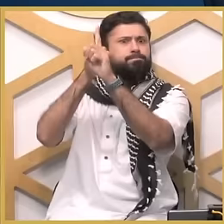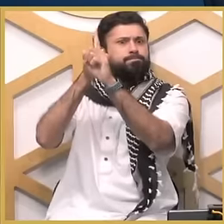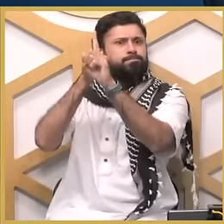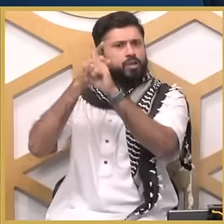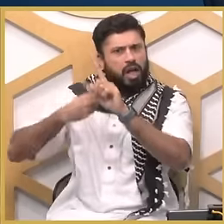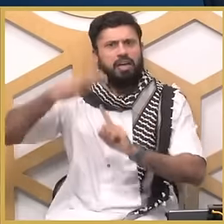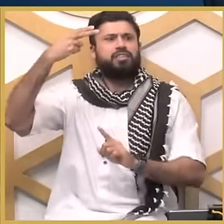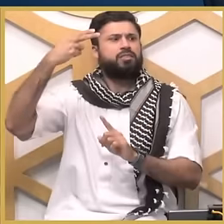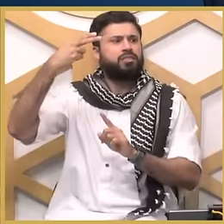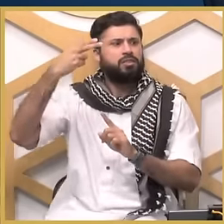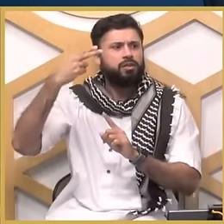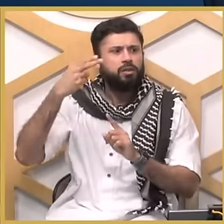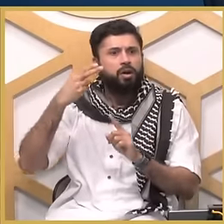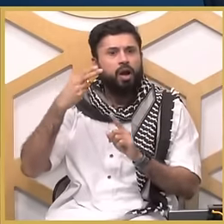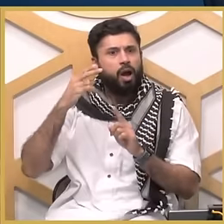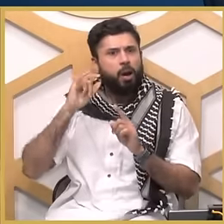good.